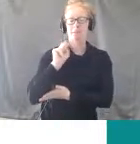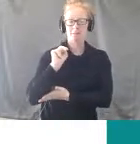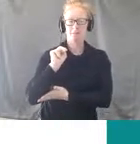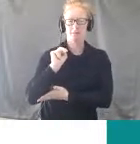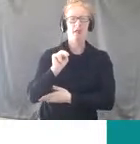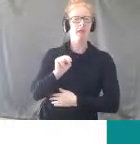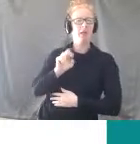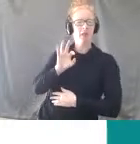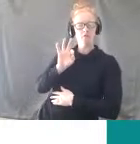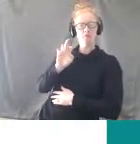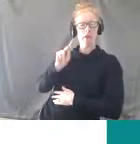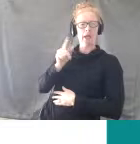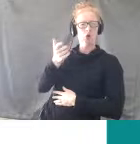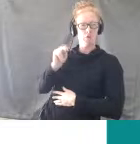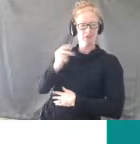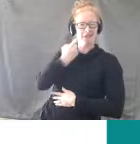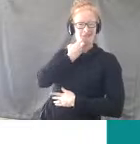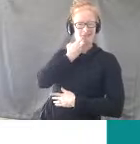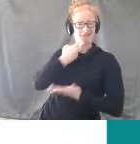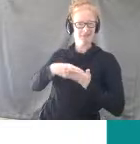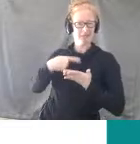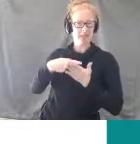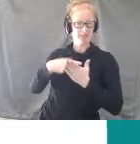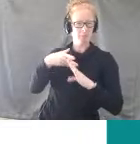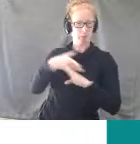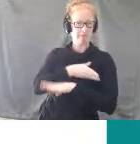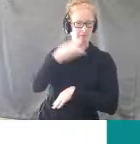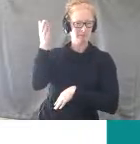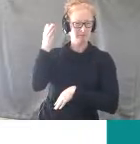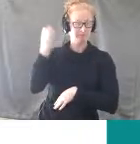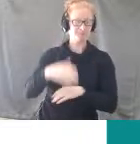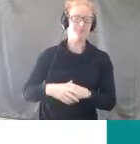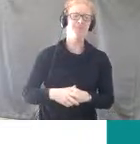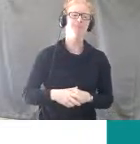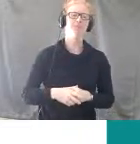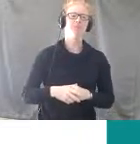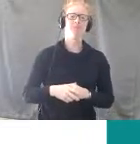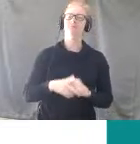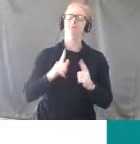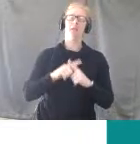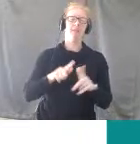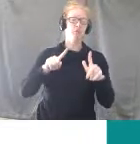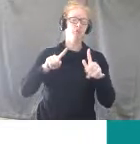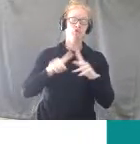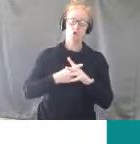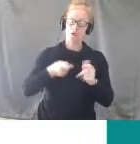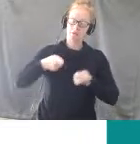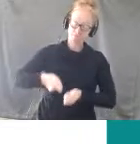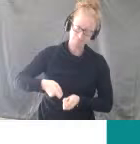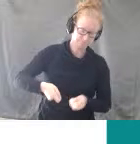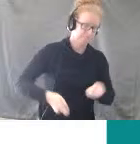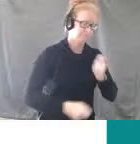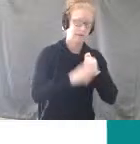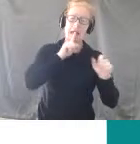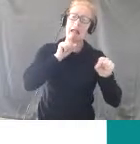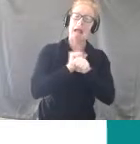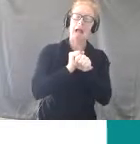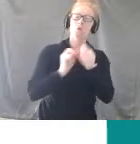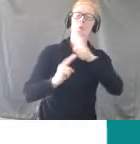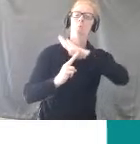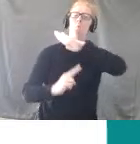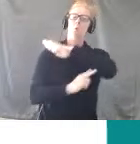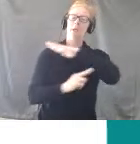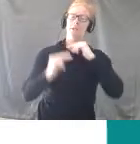talked about earlier. And that getting a shovel in the ground will be a huge step in getting